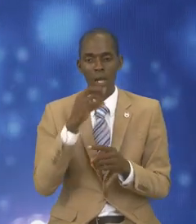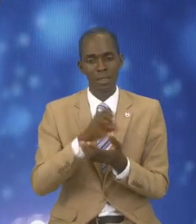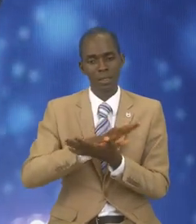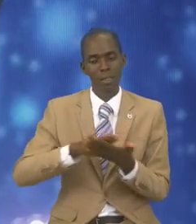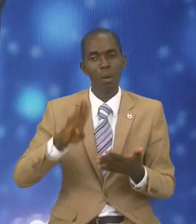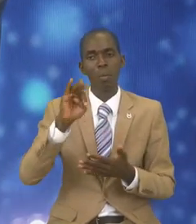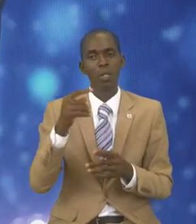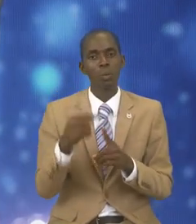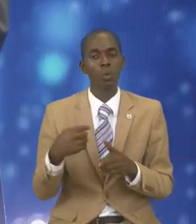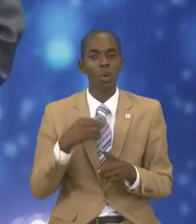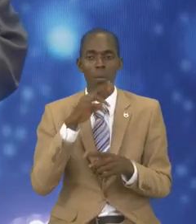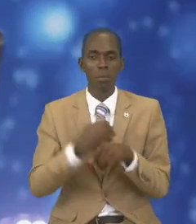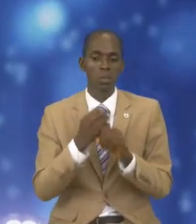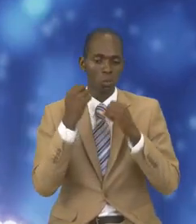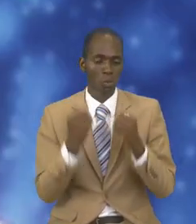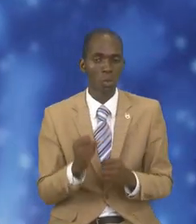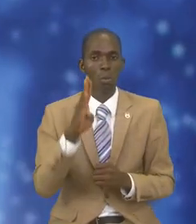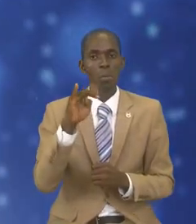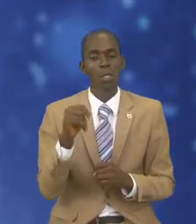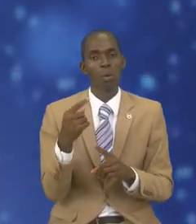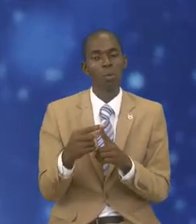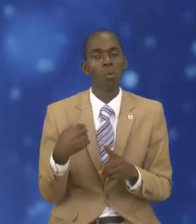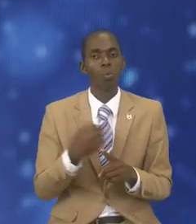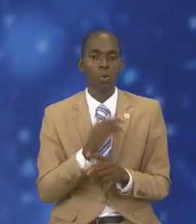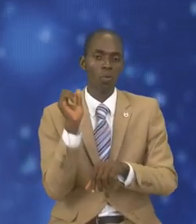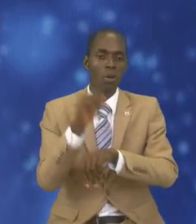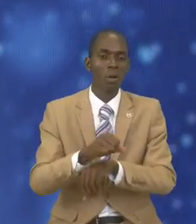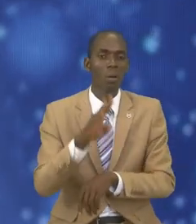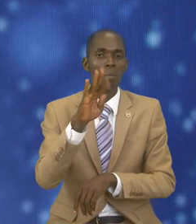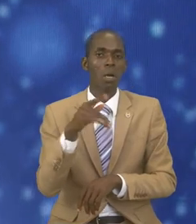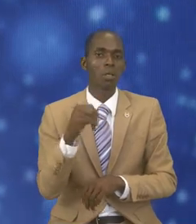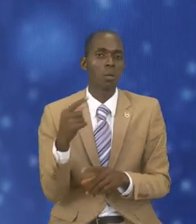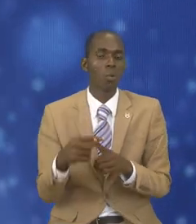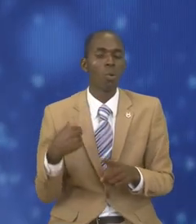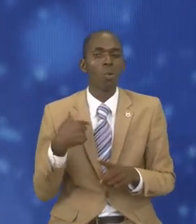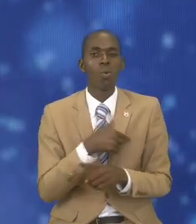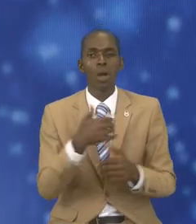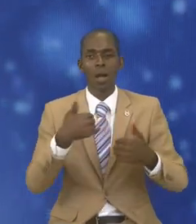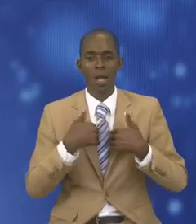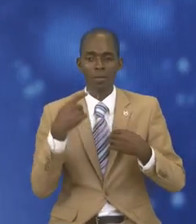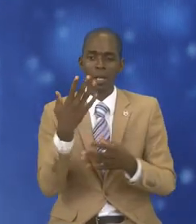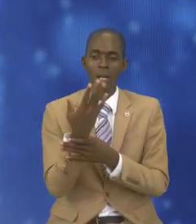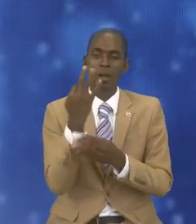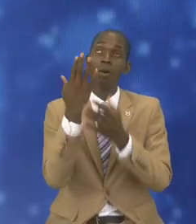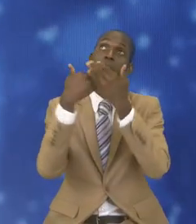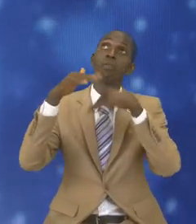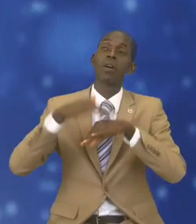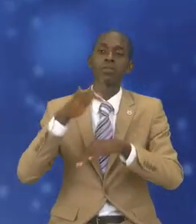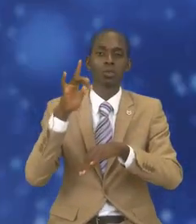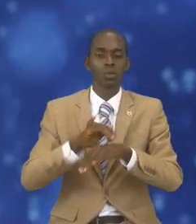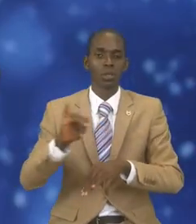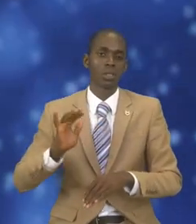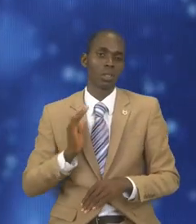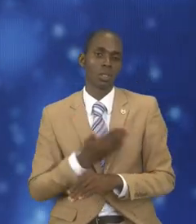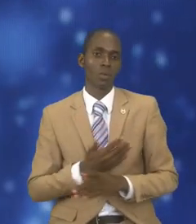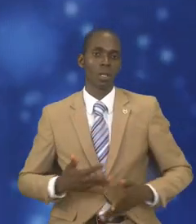the word, we overcame. By the word, we have the hand of heaven touching our lives. Look at verse